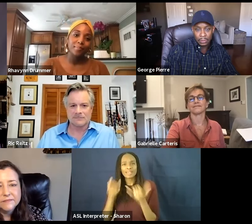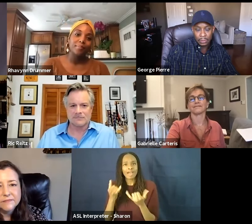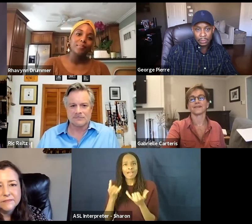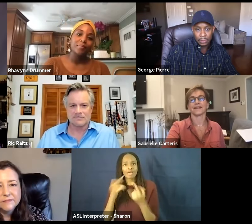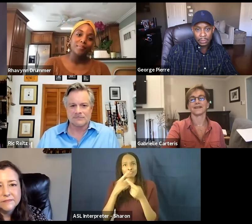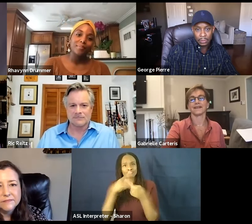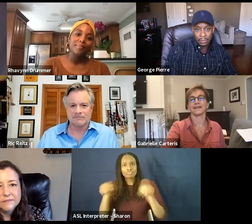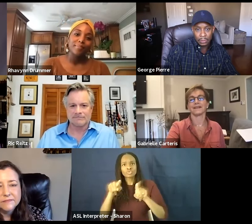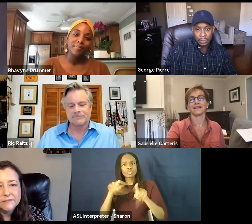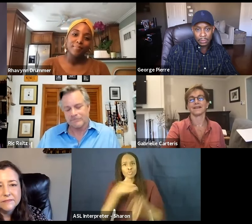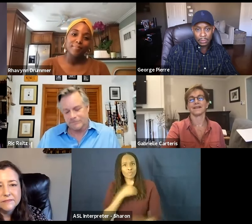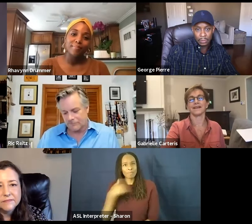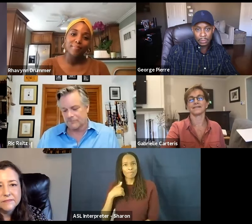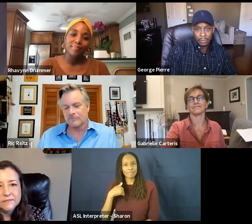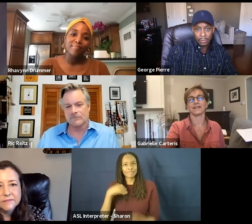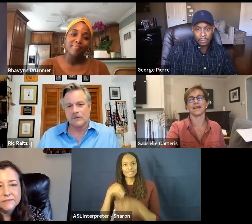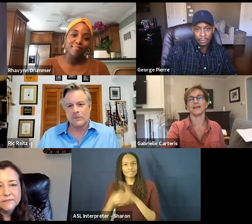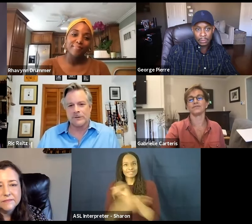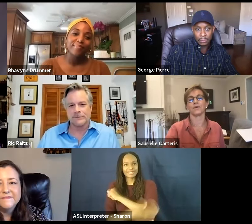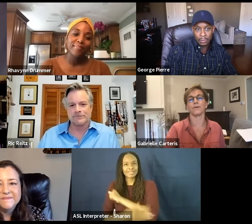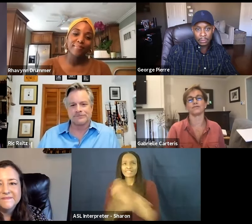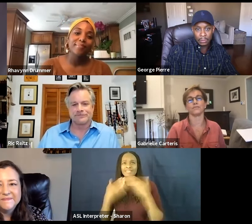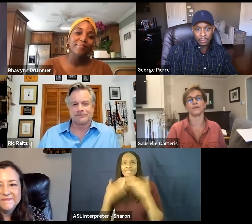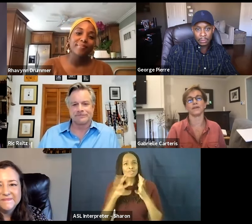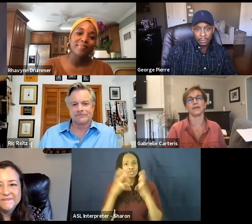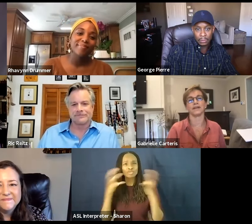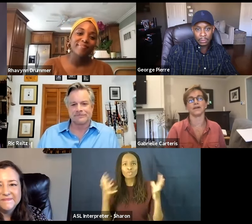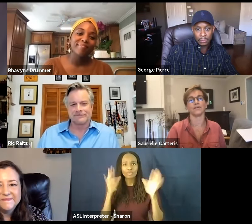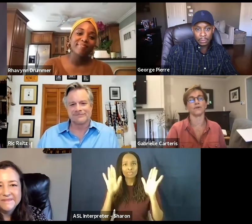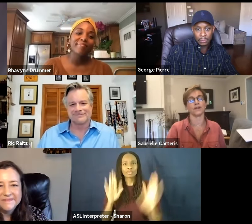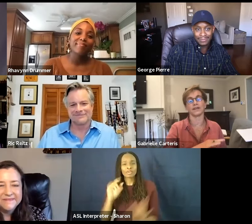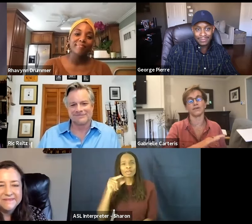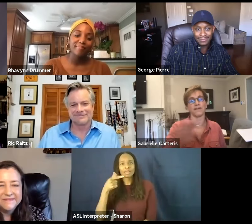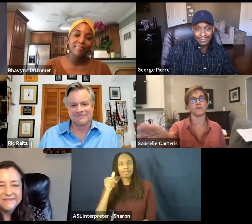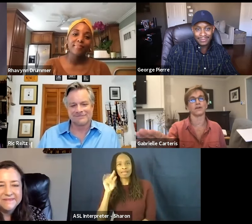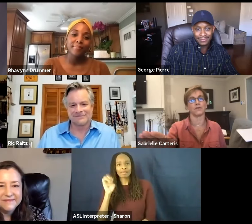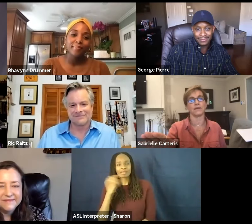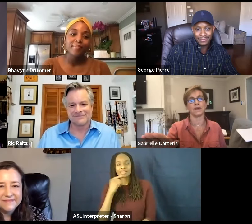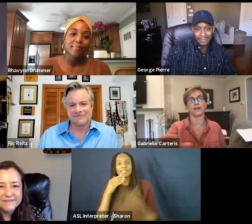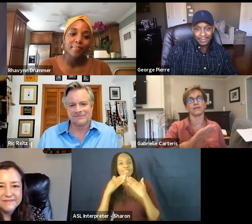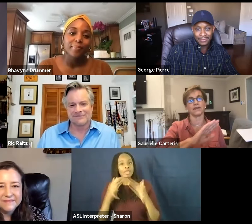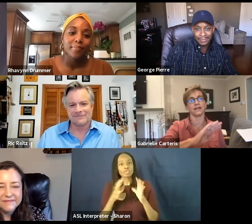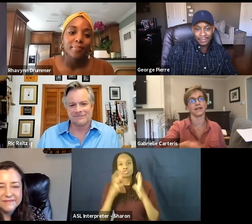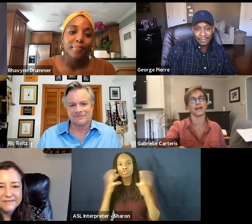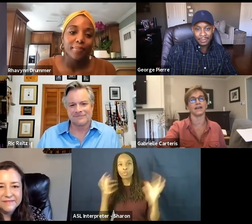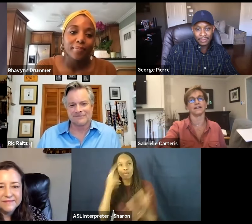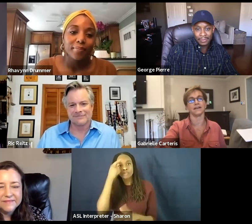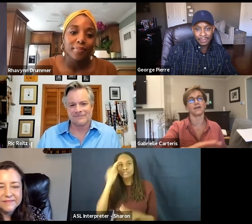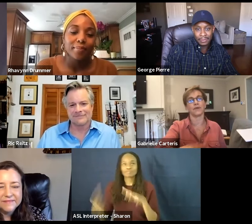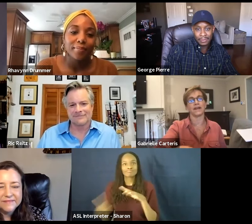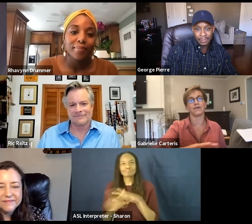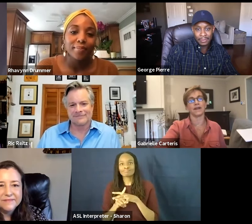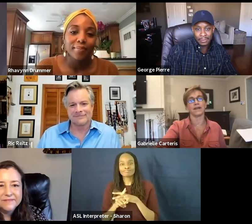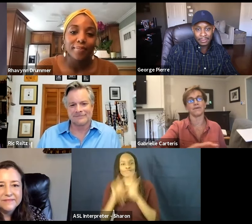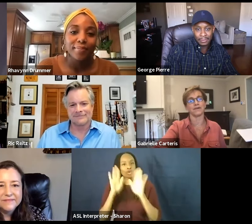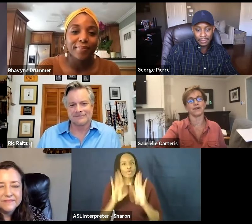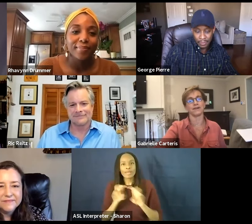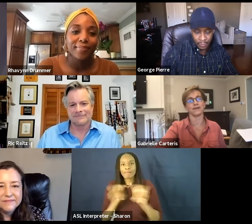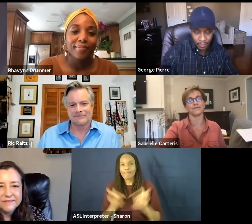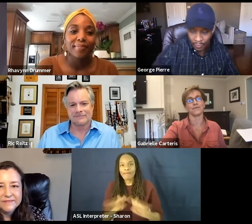country. Thank you all so much. Wonderful. Thank you so much for being here. Really, you have been a great panel. Clayton, again,